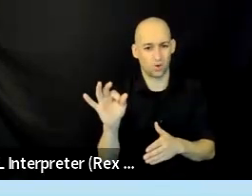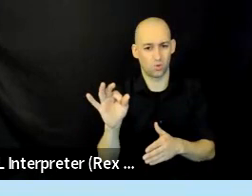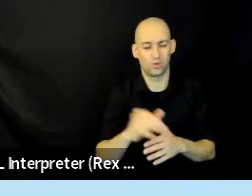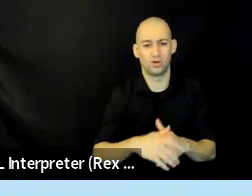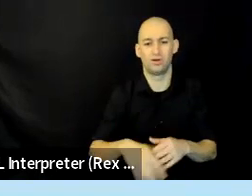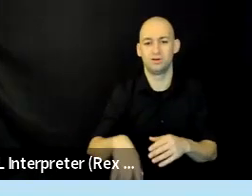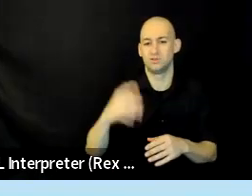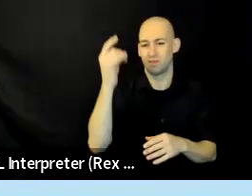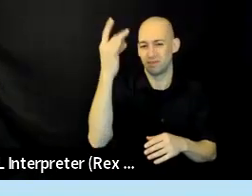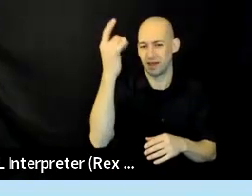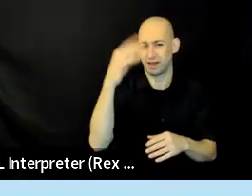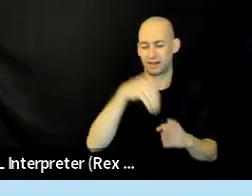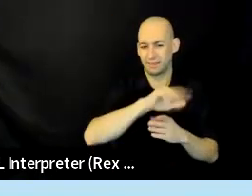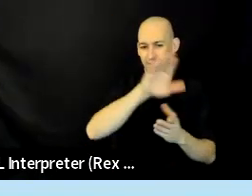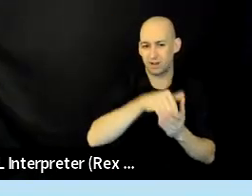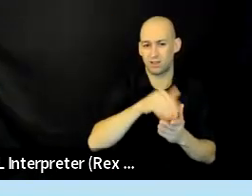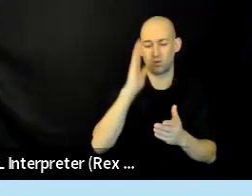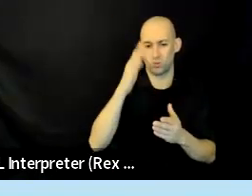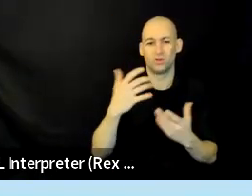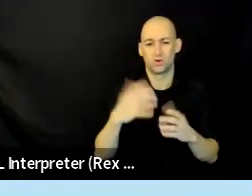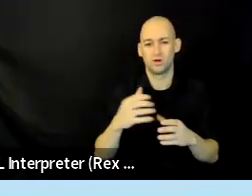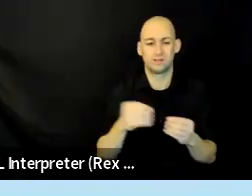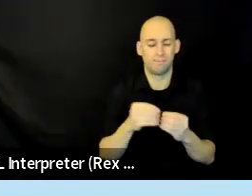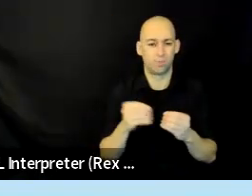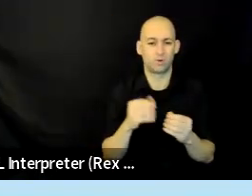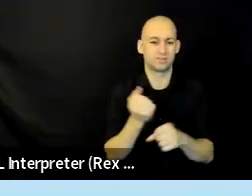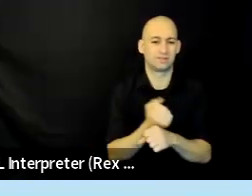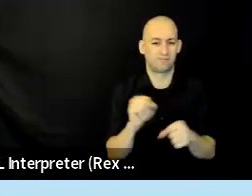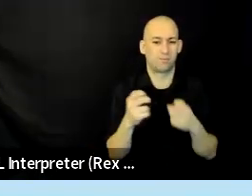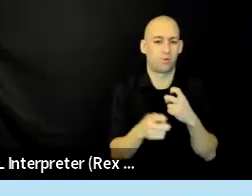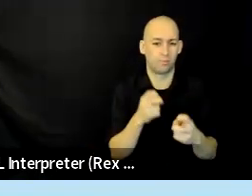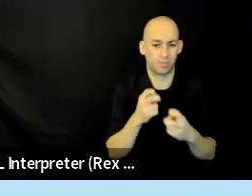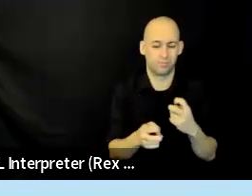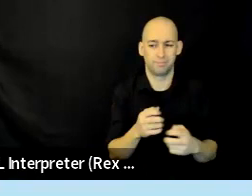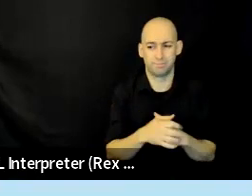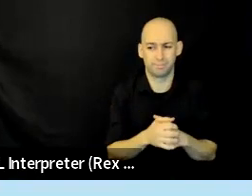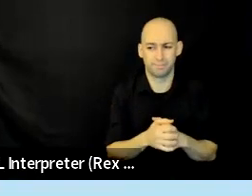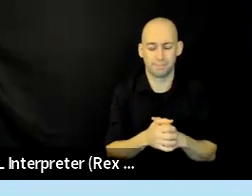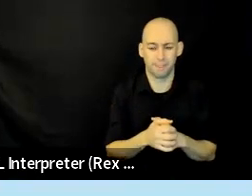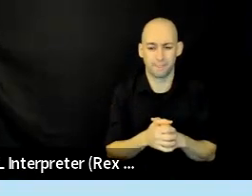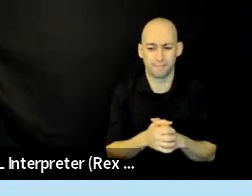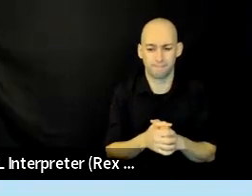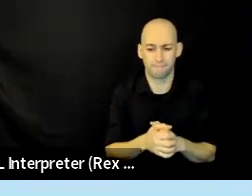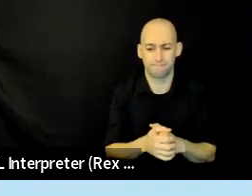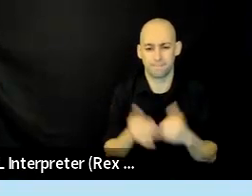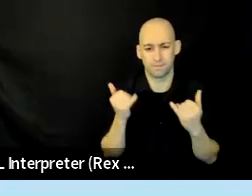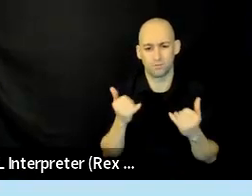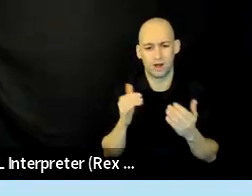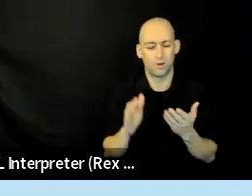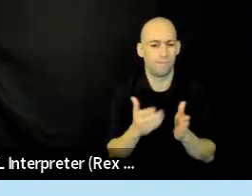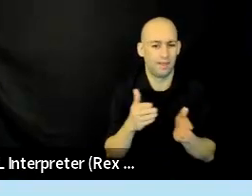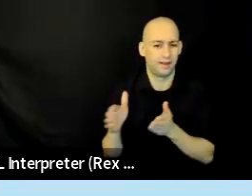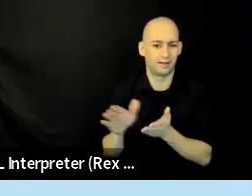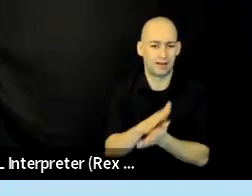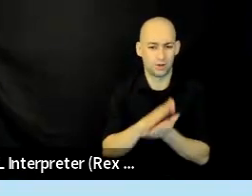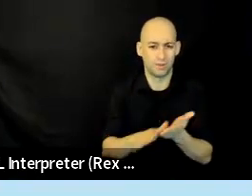the intersection can cause additional safety and operational deficiencies. In addition, current planning documents that include